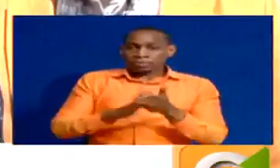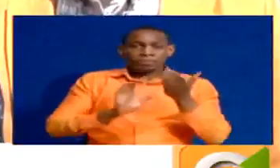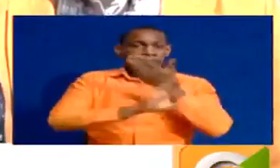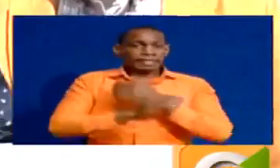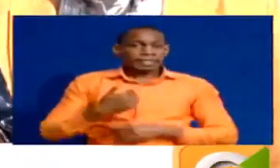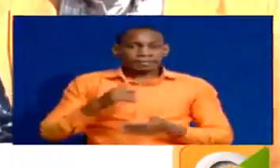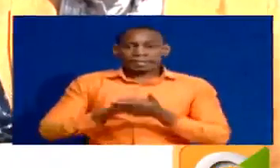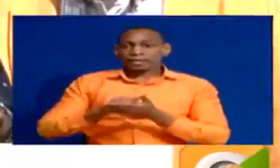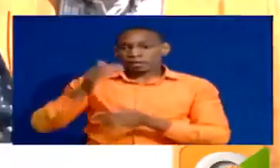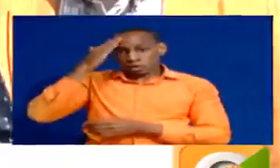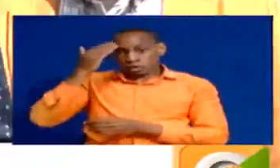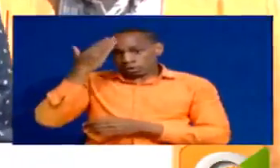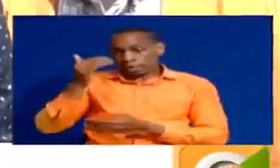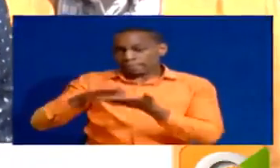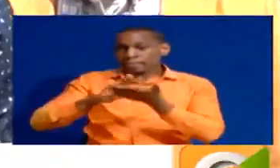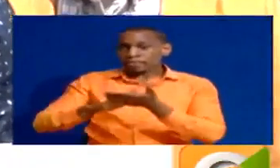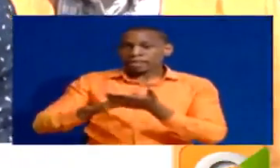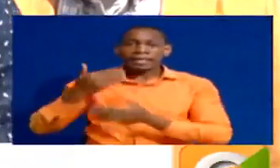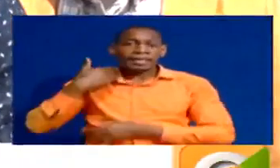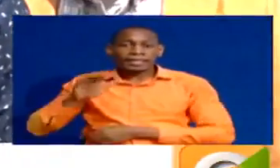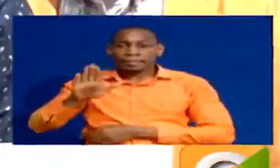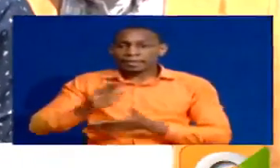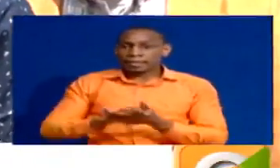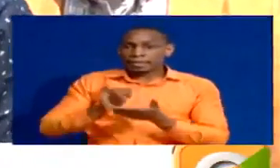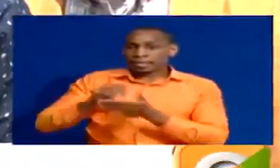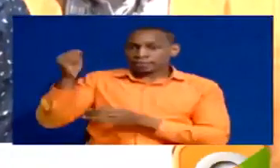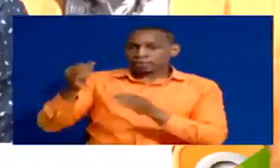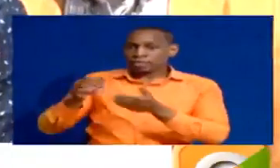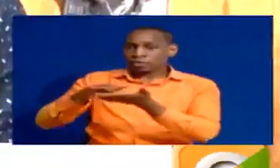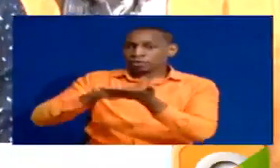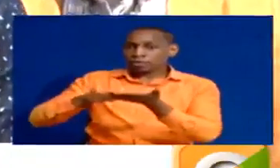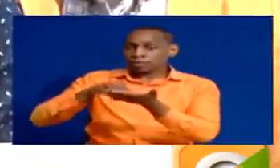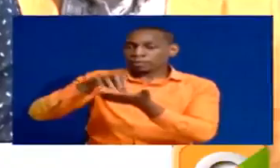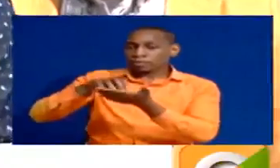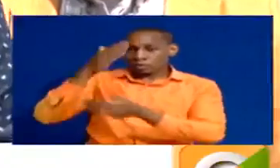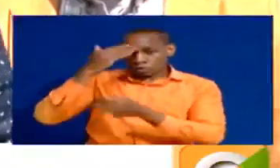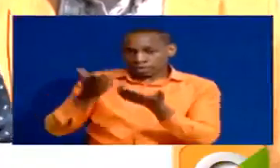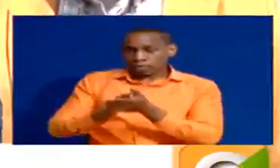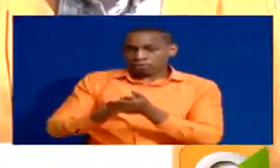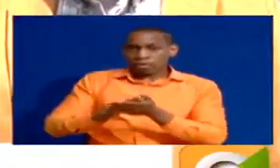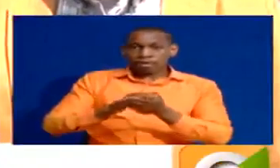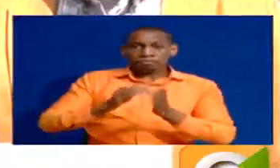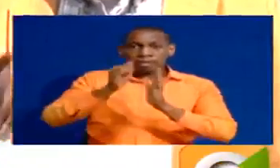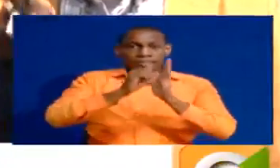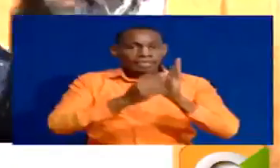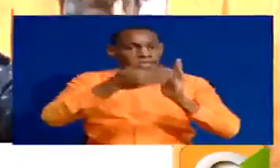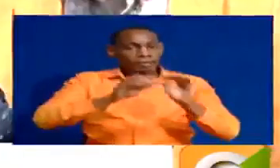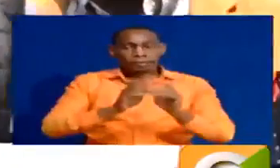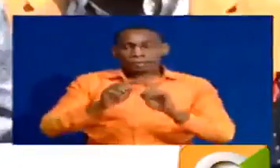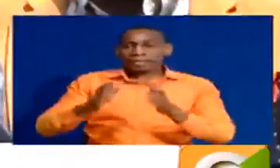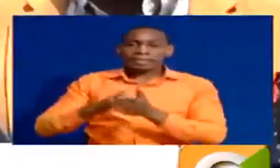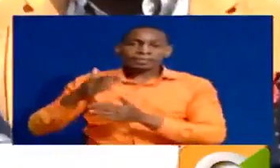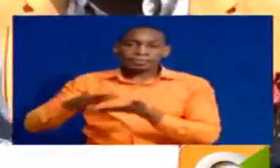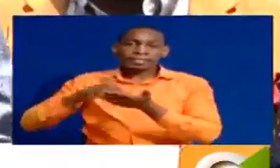nchi ambayo unajulikana kwa sababu ya ule mtu unachukia, that your political stand is known not because of what you want to do for Kenyans, but because of who you